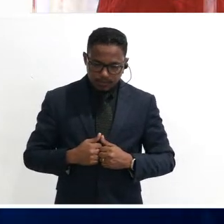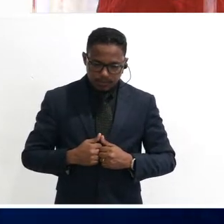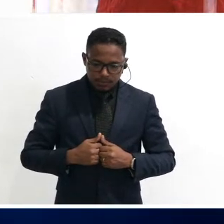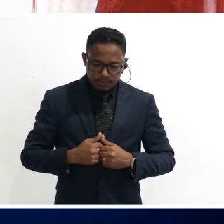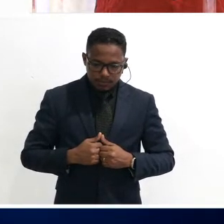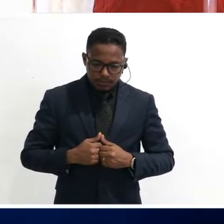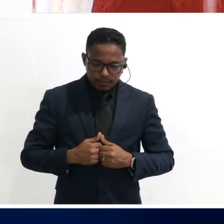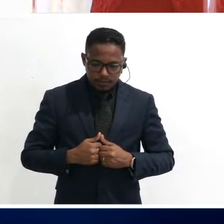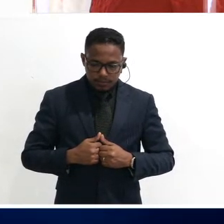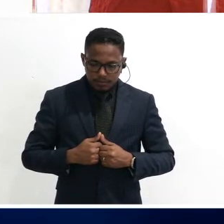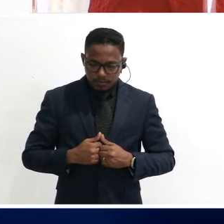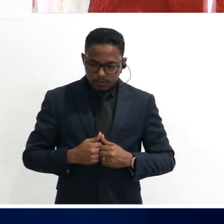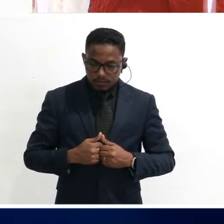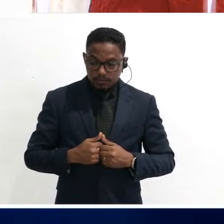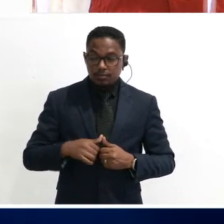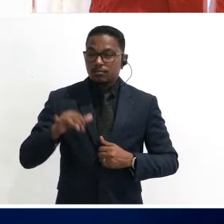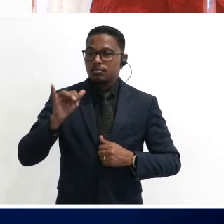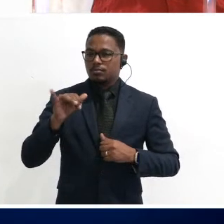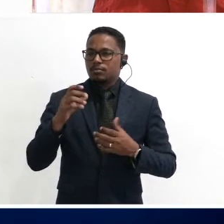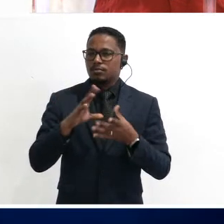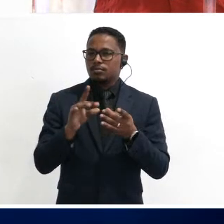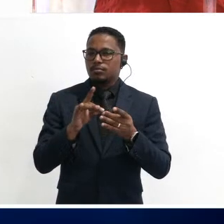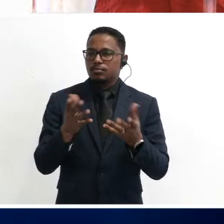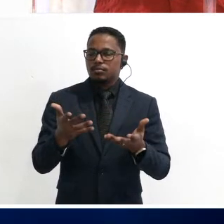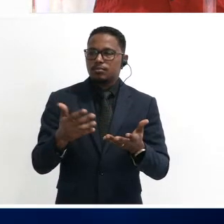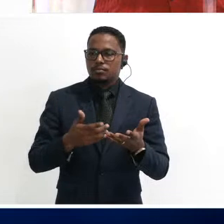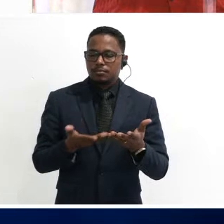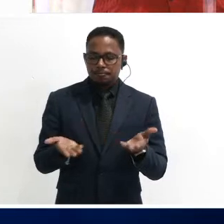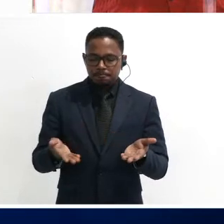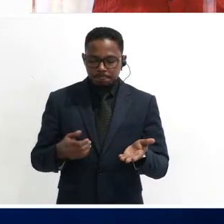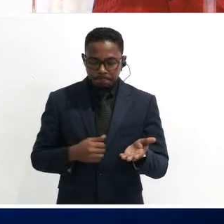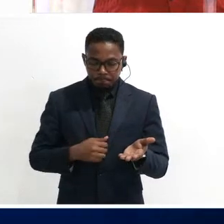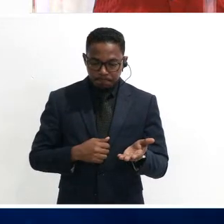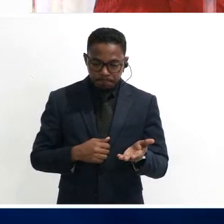So I'm talking here also about something called,